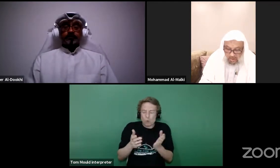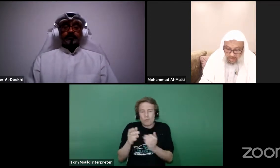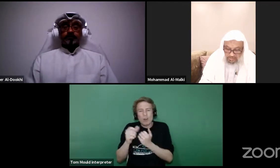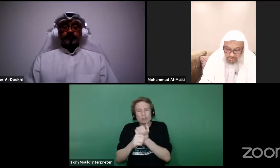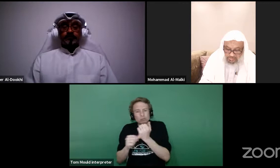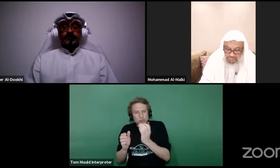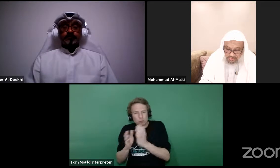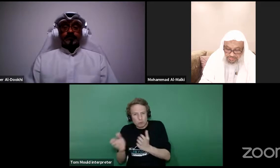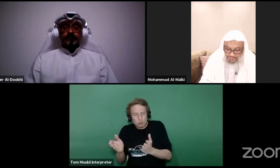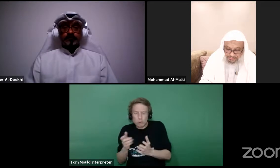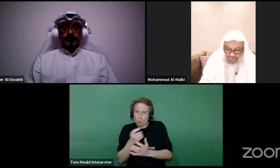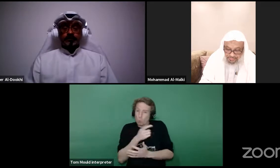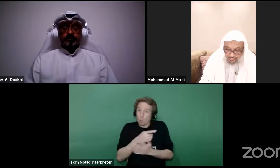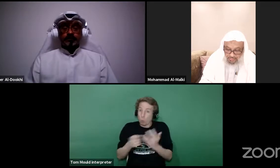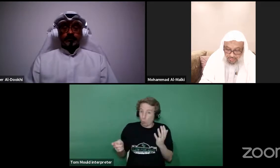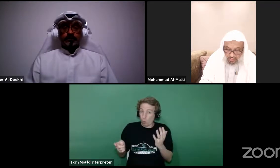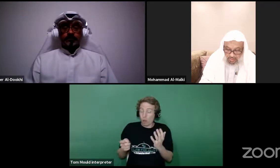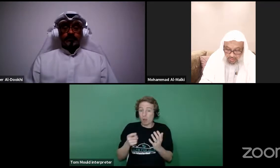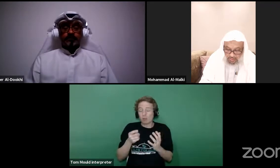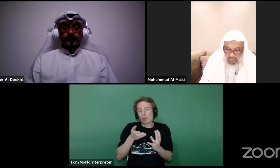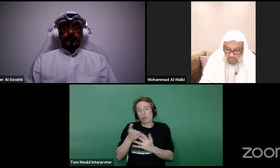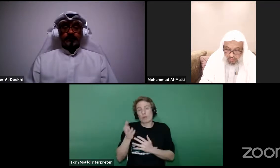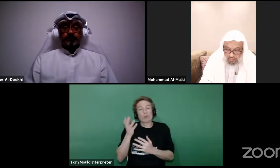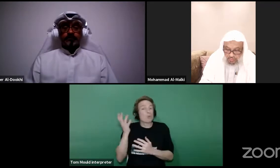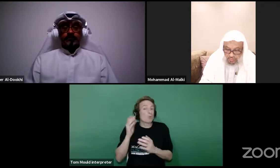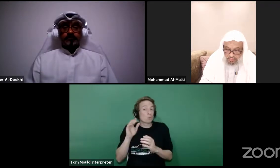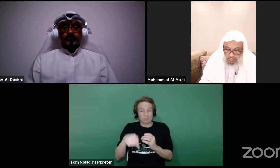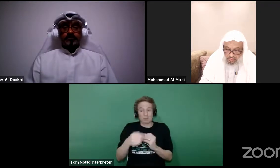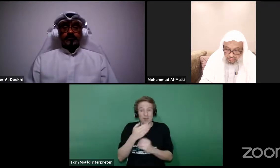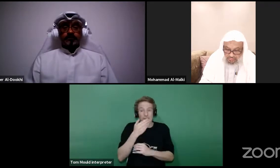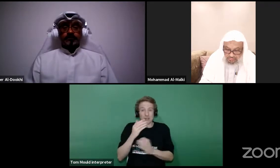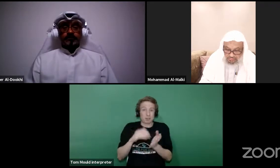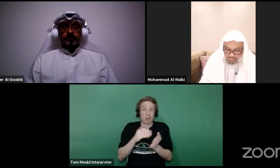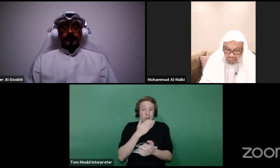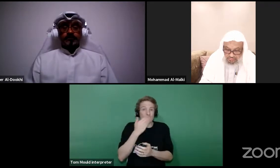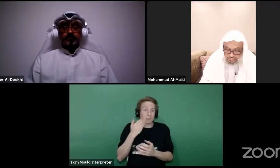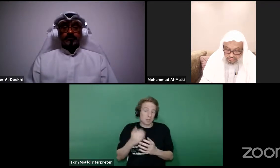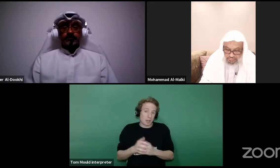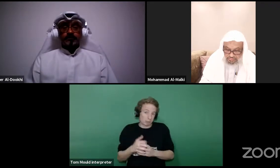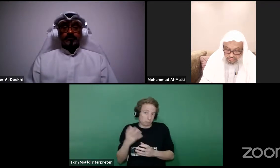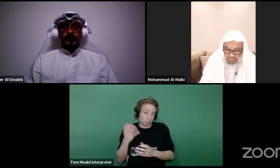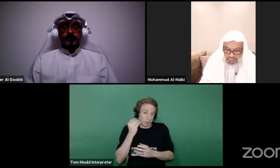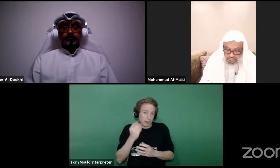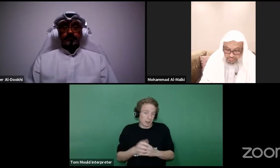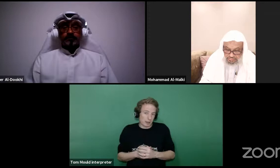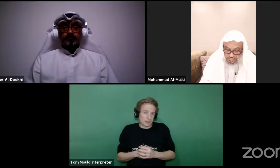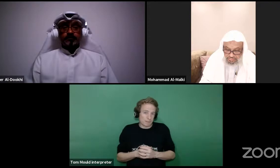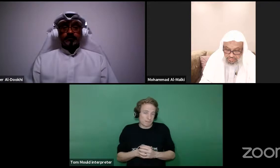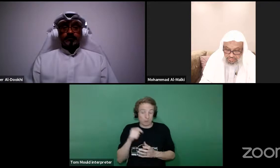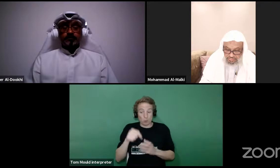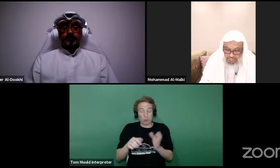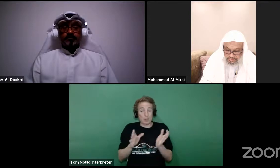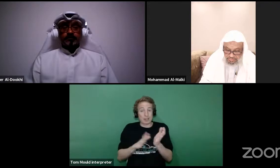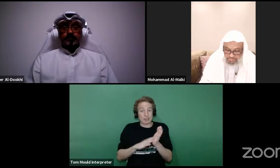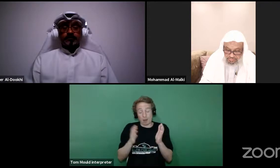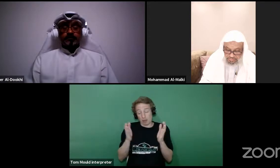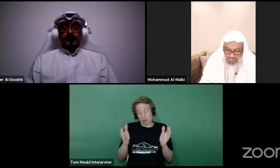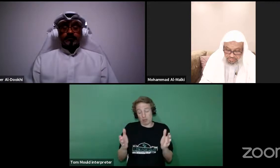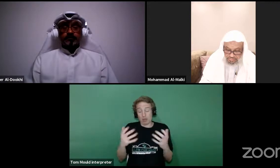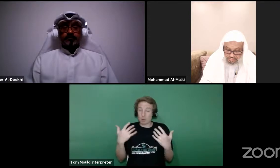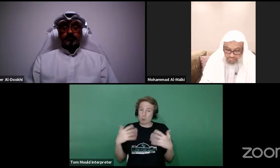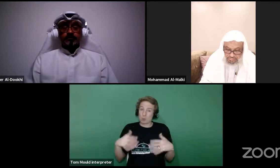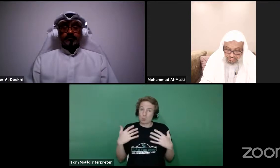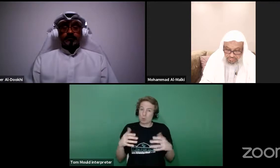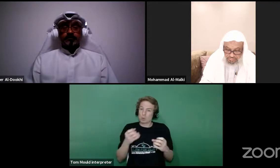reason, the month is so great. And within the month, it contains a night in